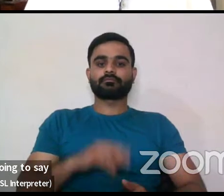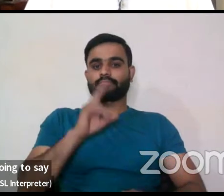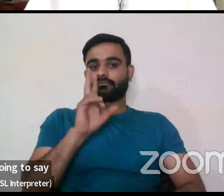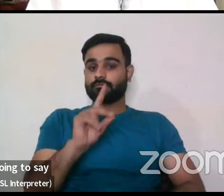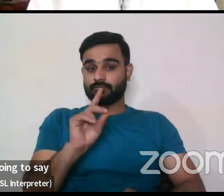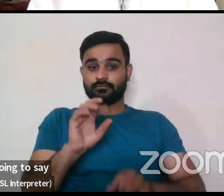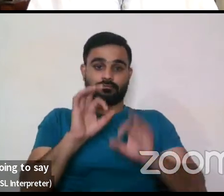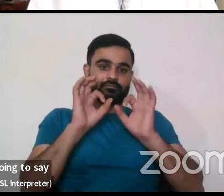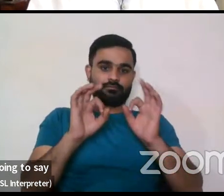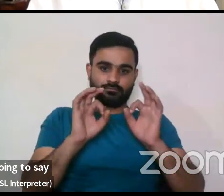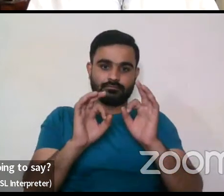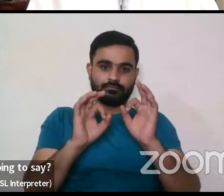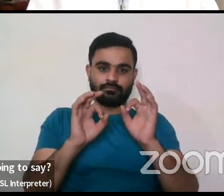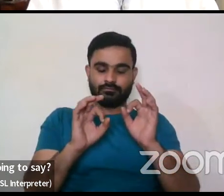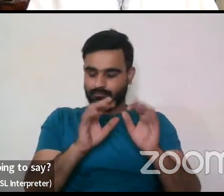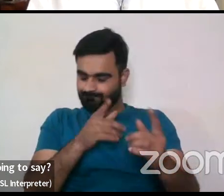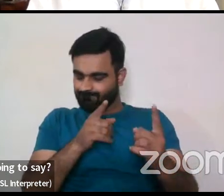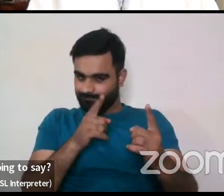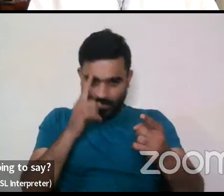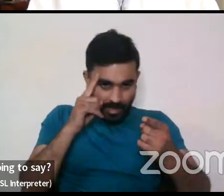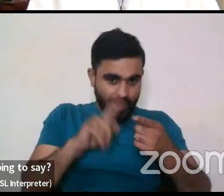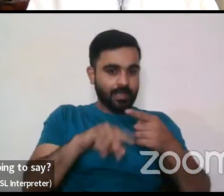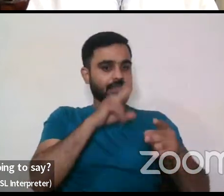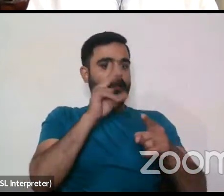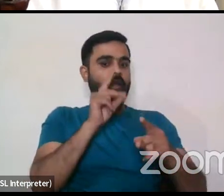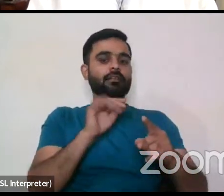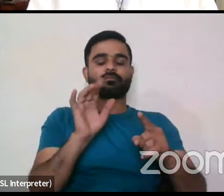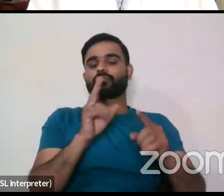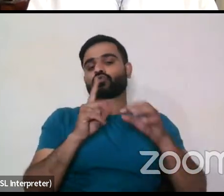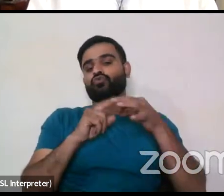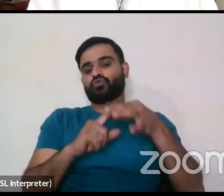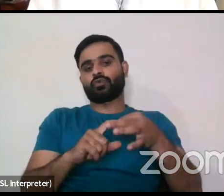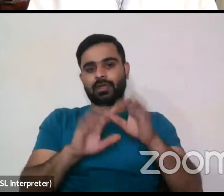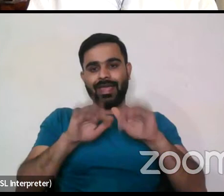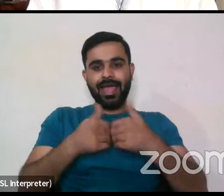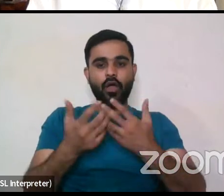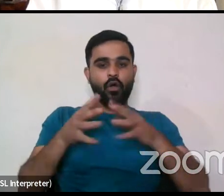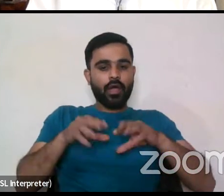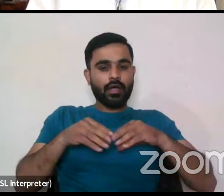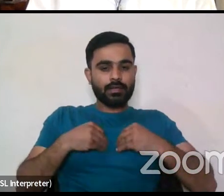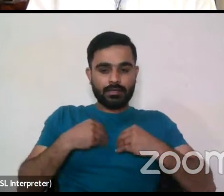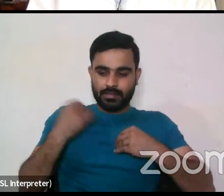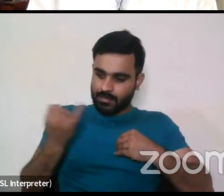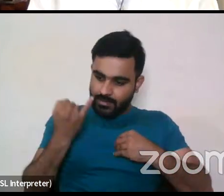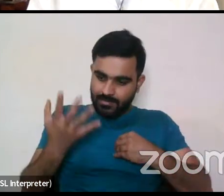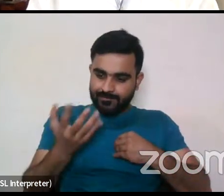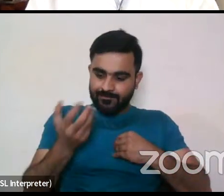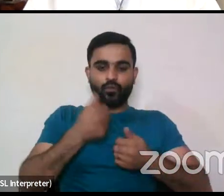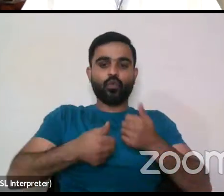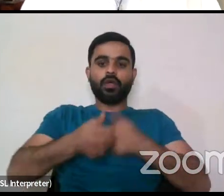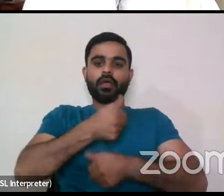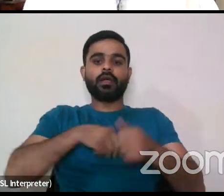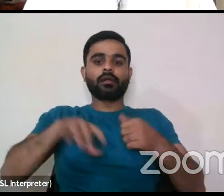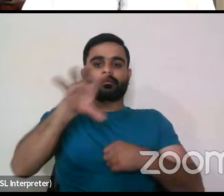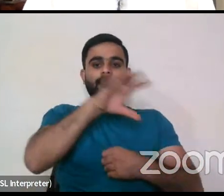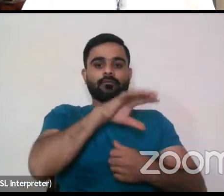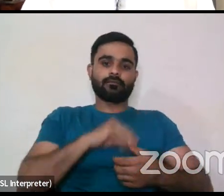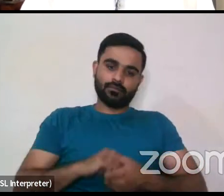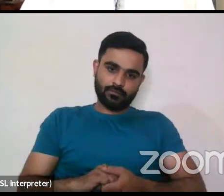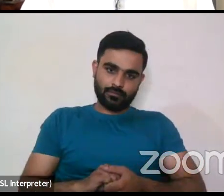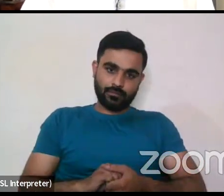segue to the second question. Yeah. How receptive did I find the countries? I think